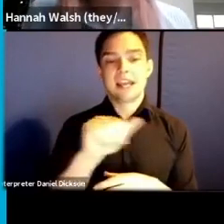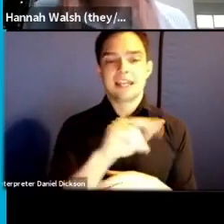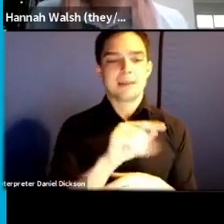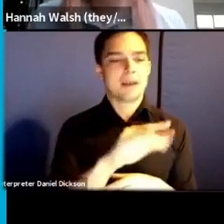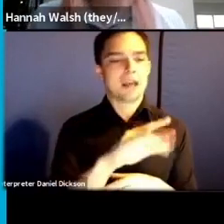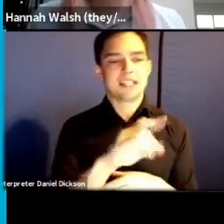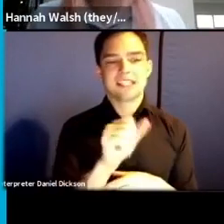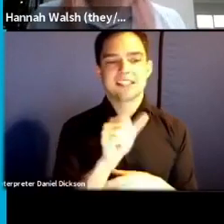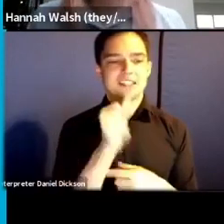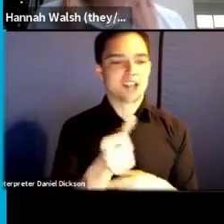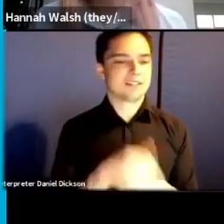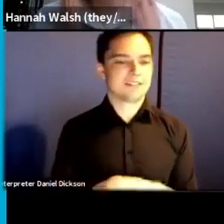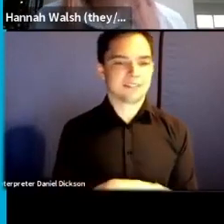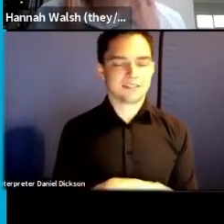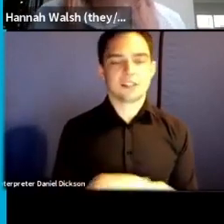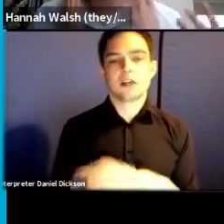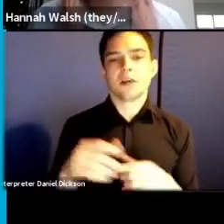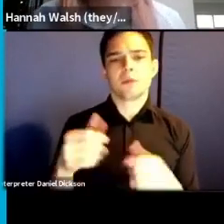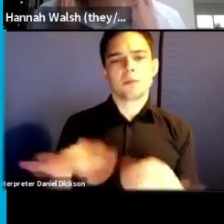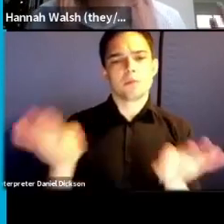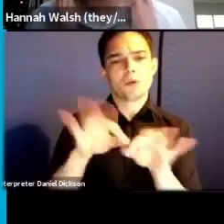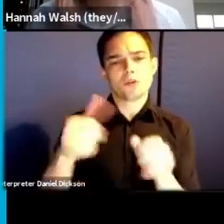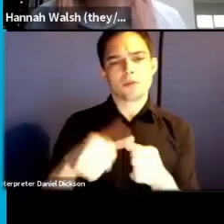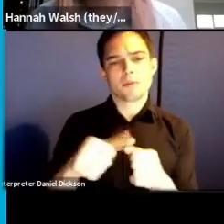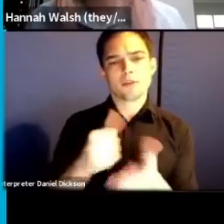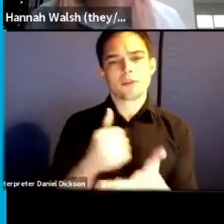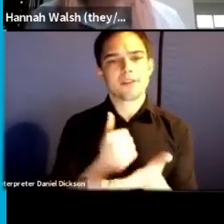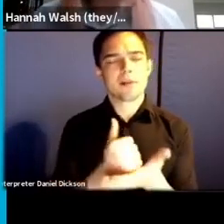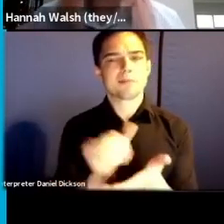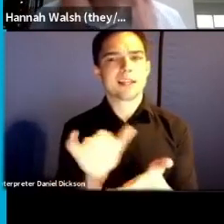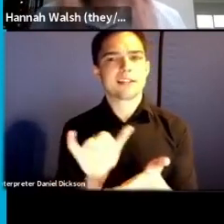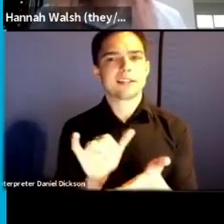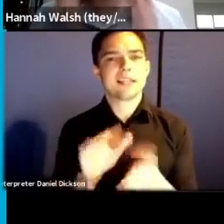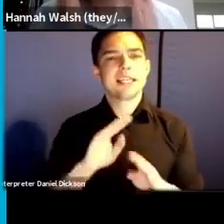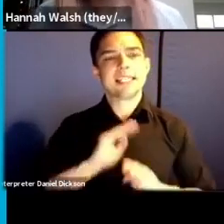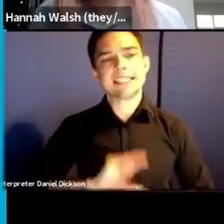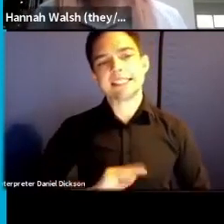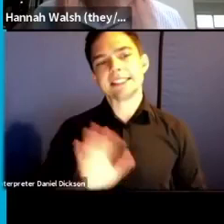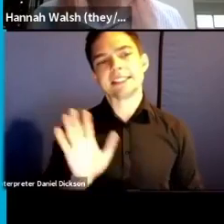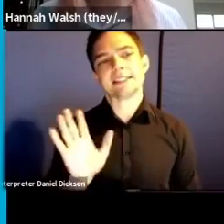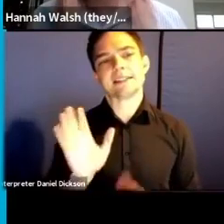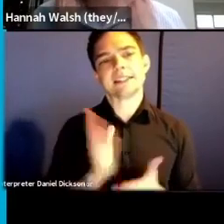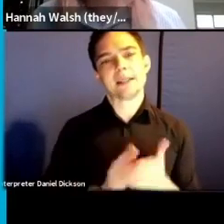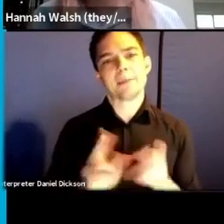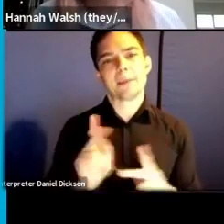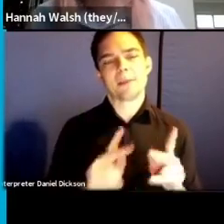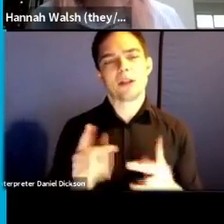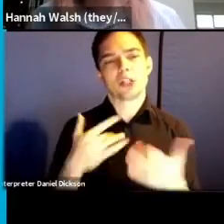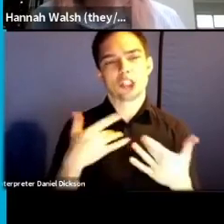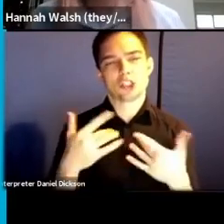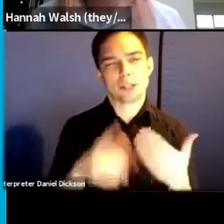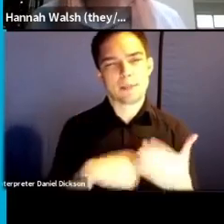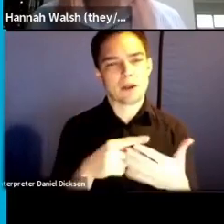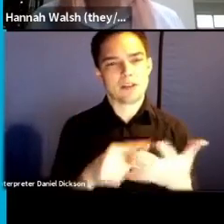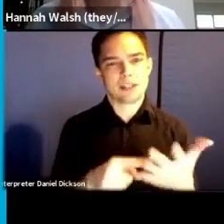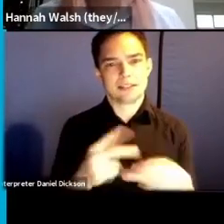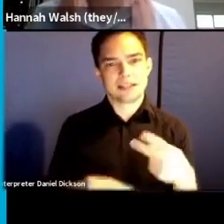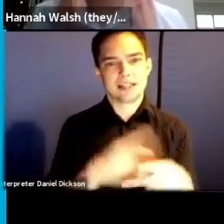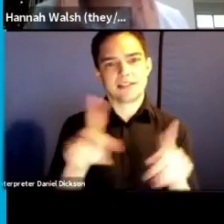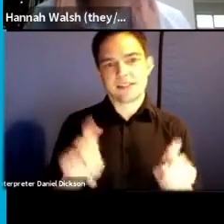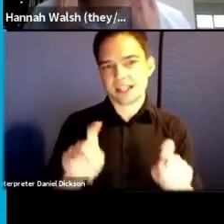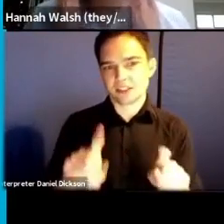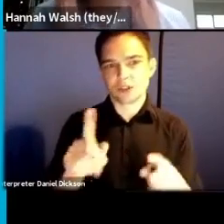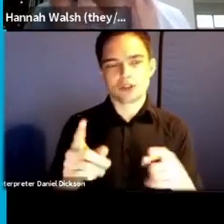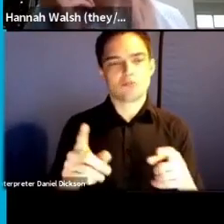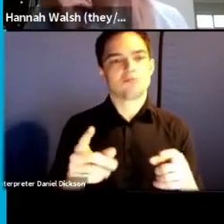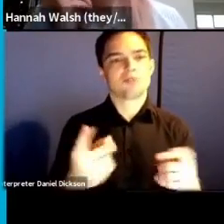we to remember, and maybe to help kind of ease some people's worry about these kind of tests and questions, is that